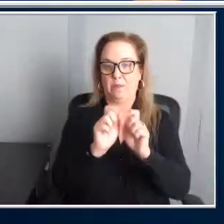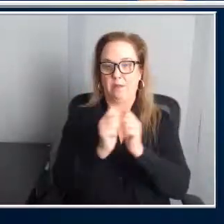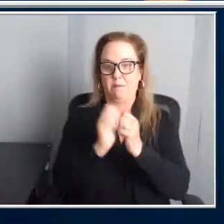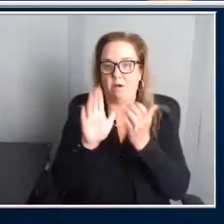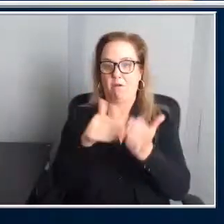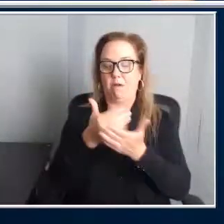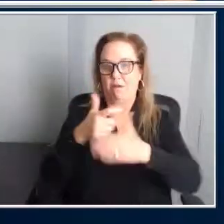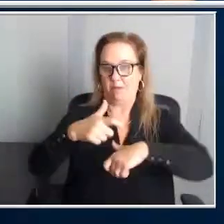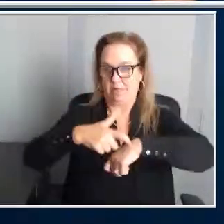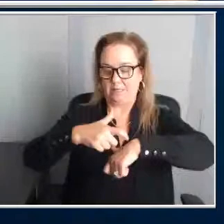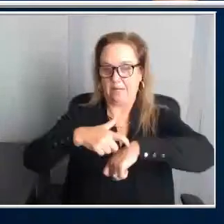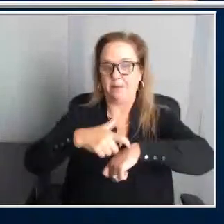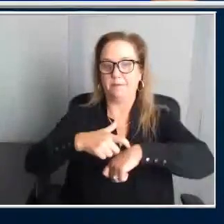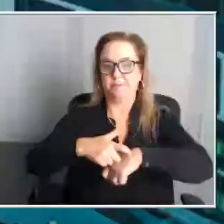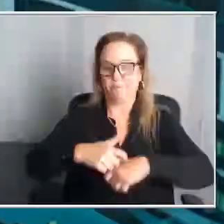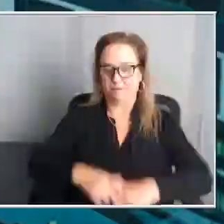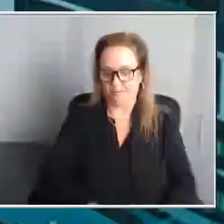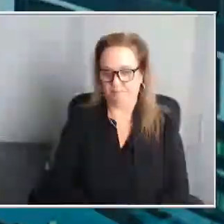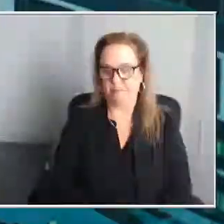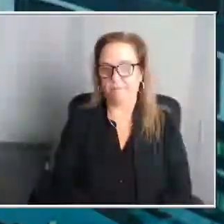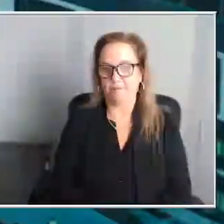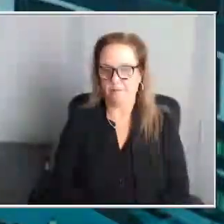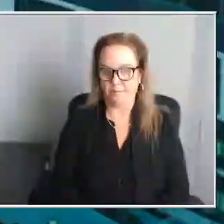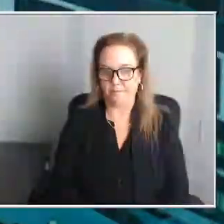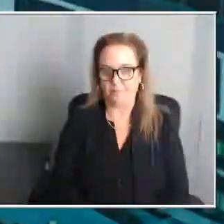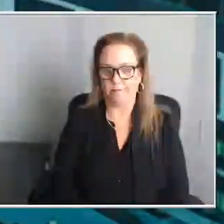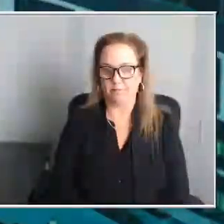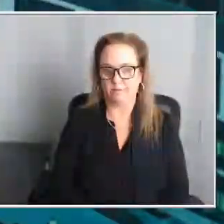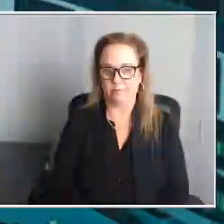I did.